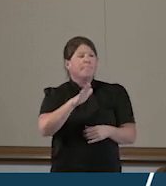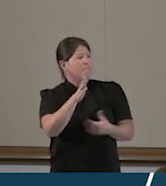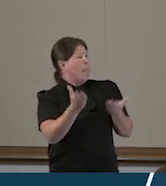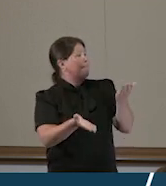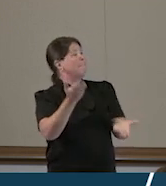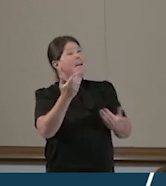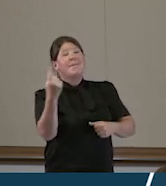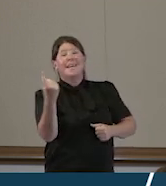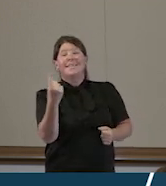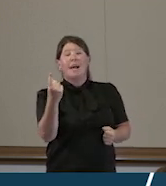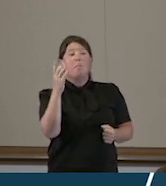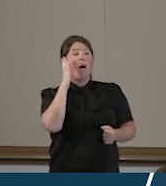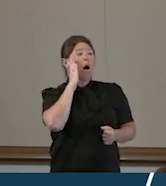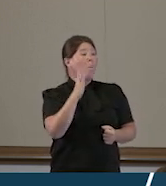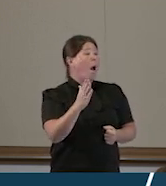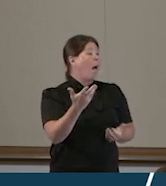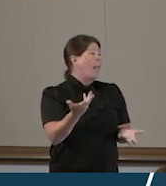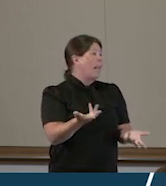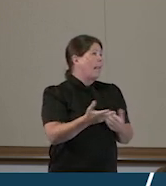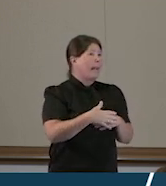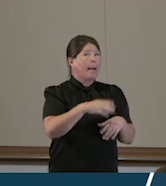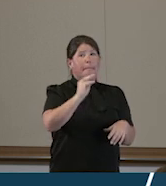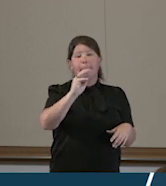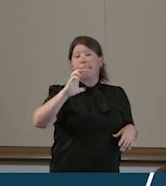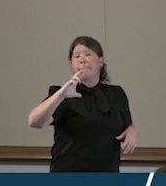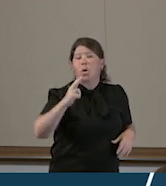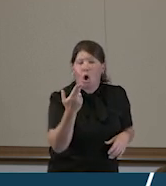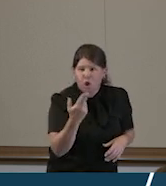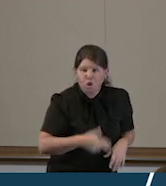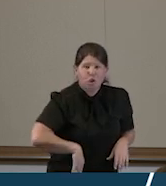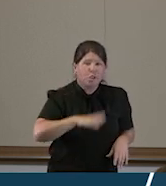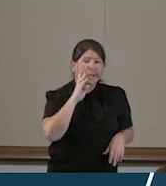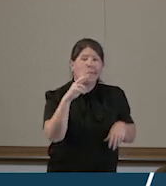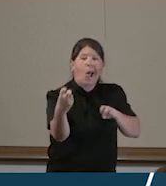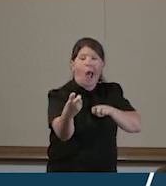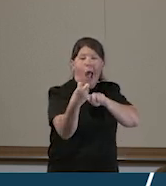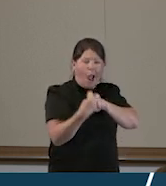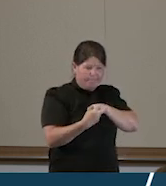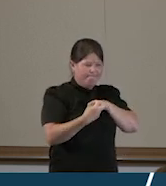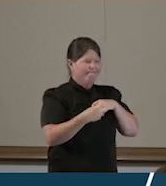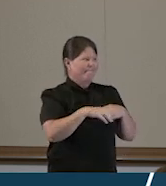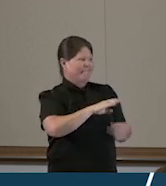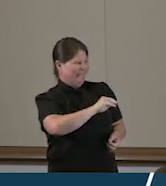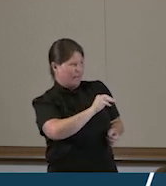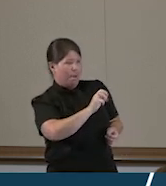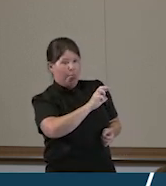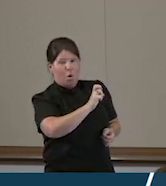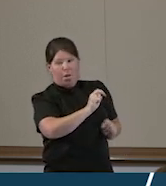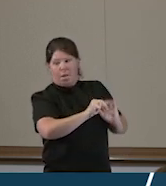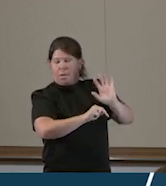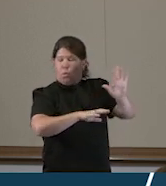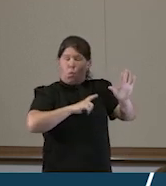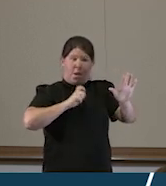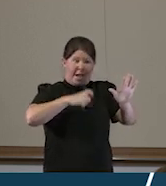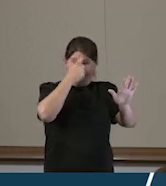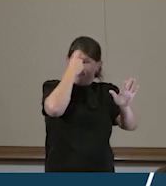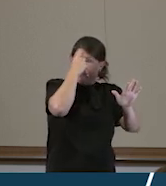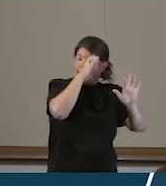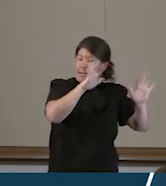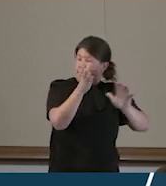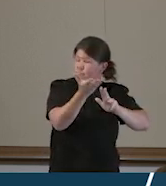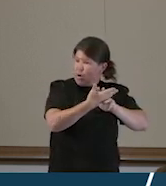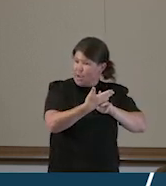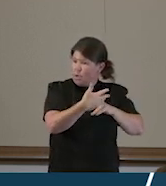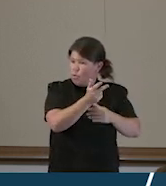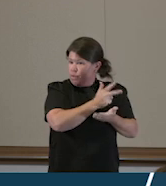to me, in March, right? And then they're like, Morgan, I want to take a break for 3 weeks, and I'll come back to